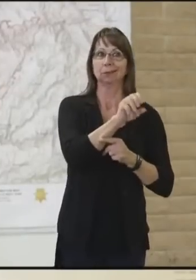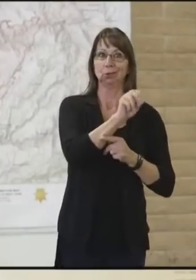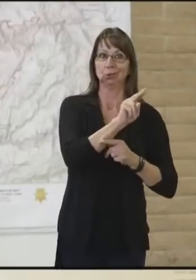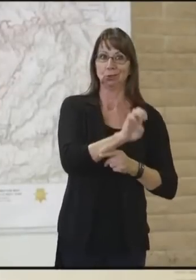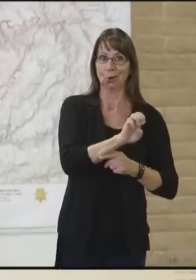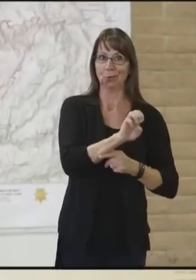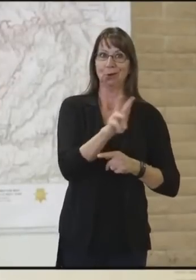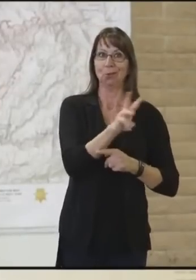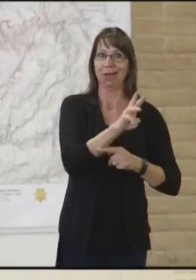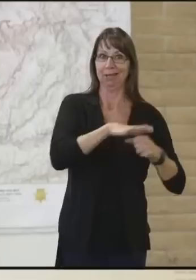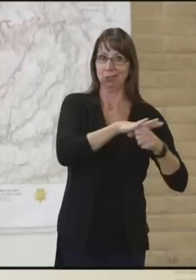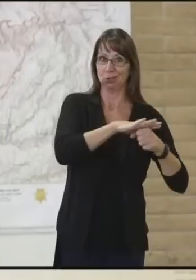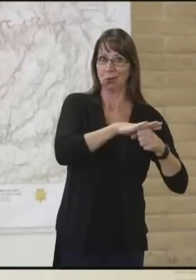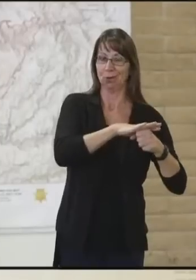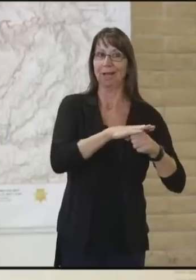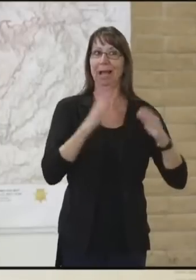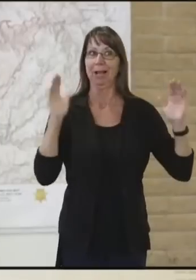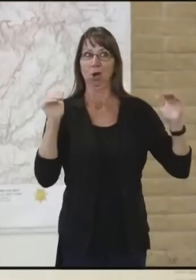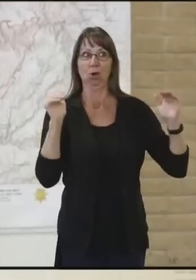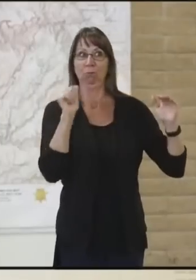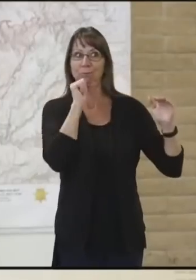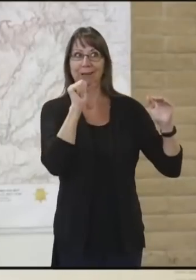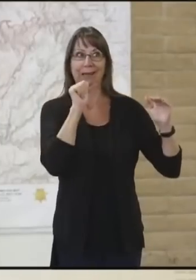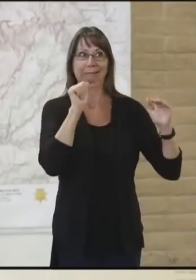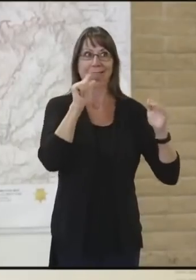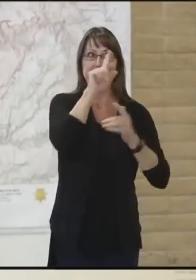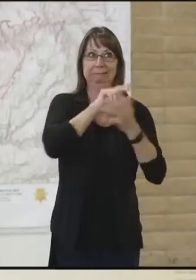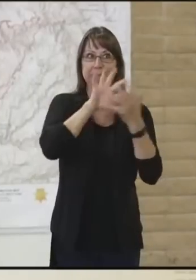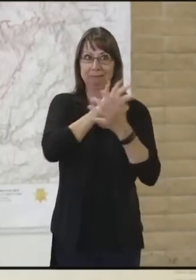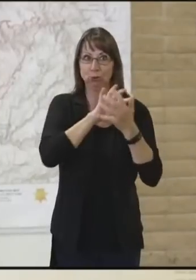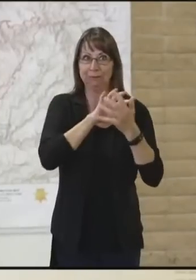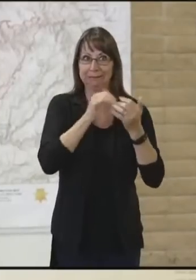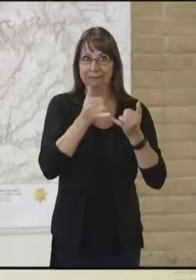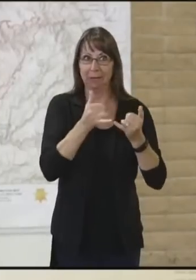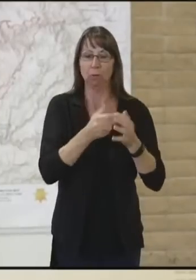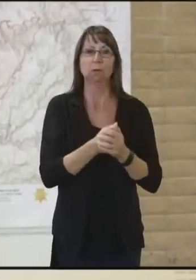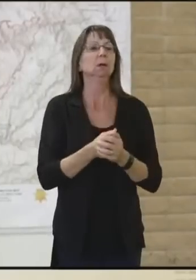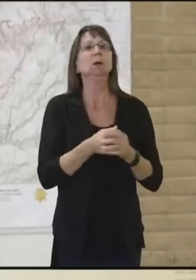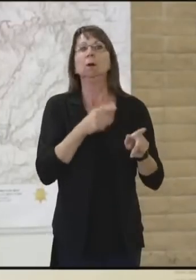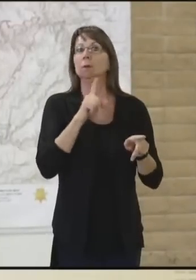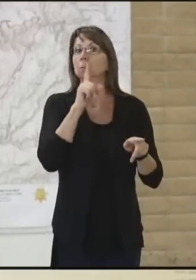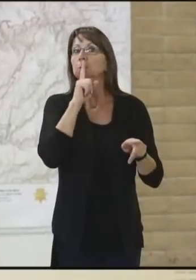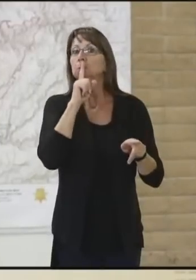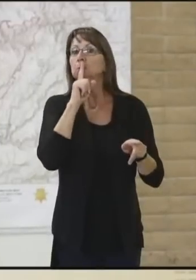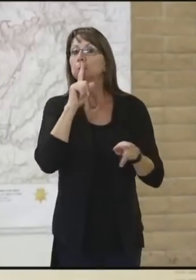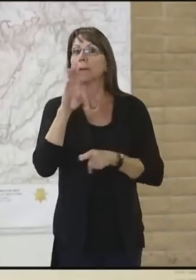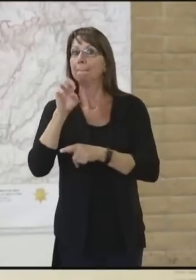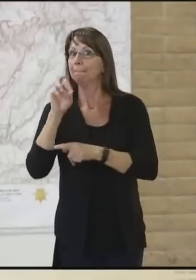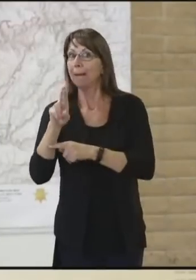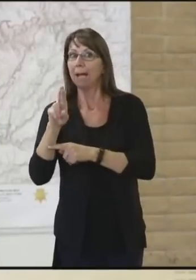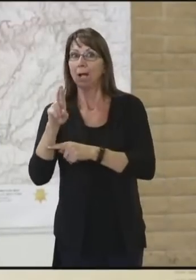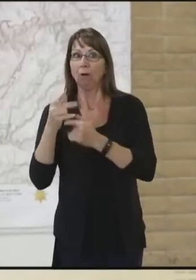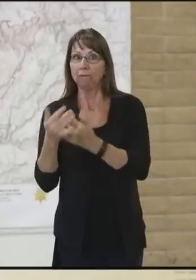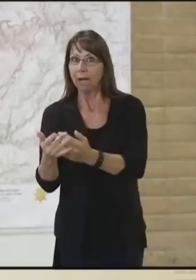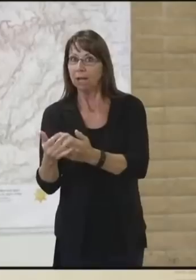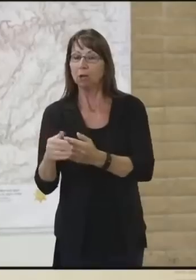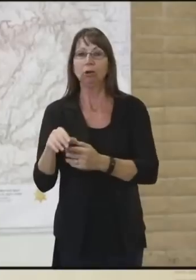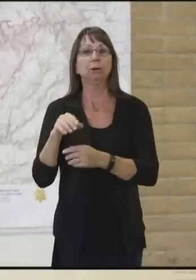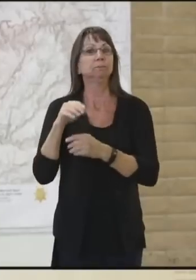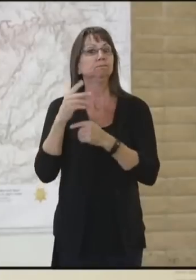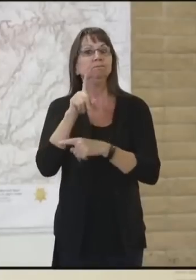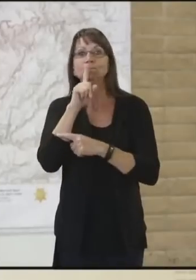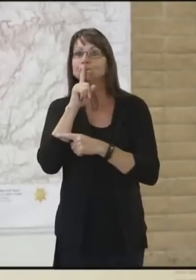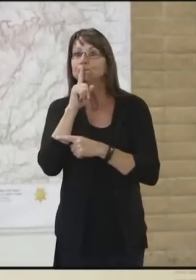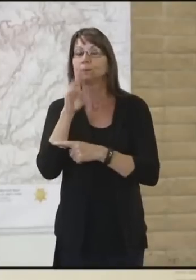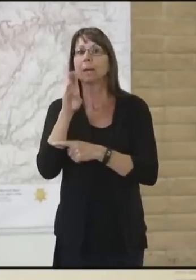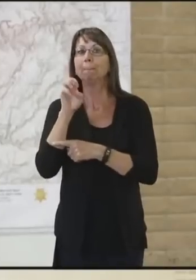the fire side, you will not see anything come out of us that says bear fire or bear contingency, and I